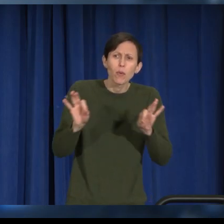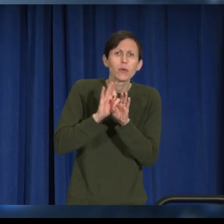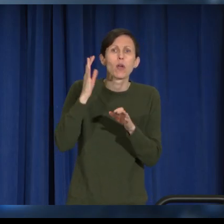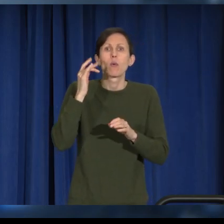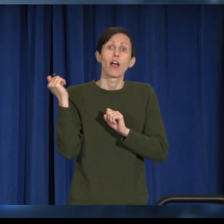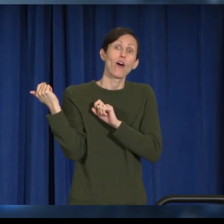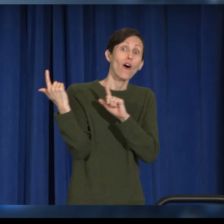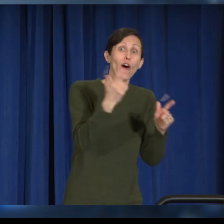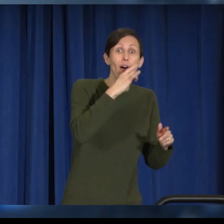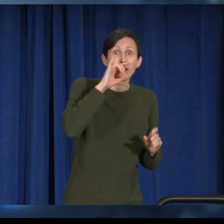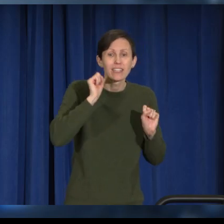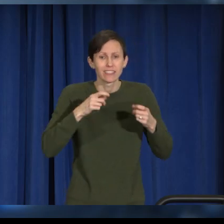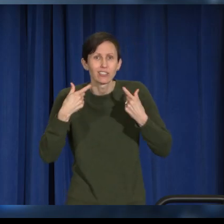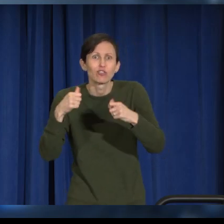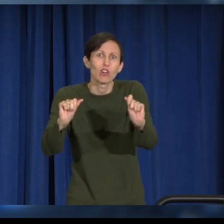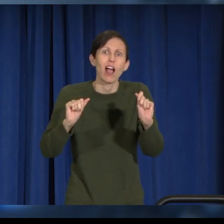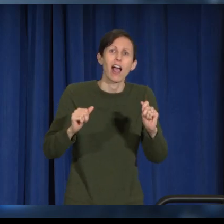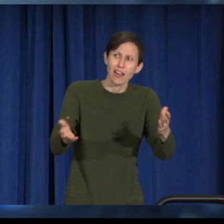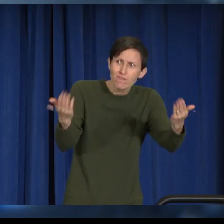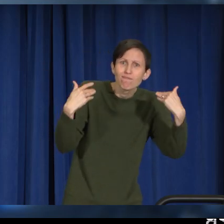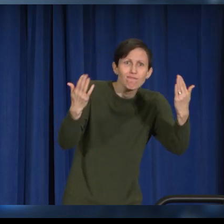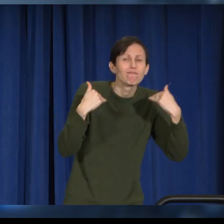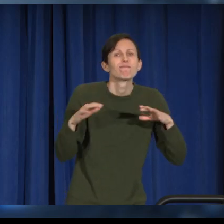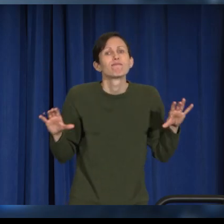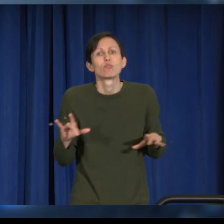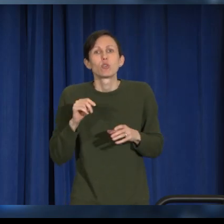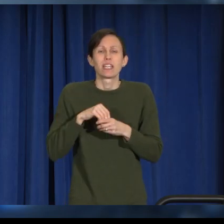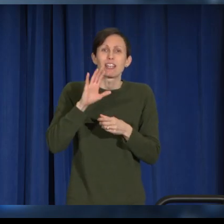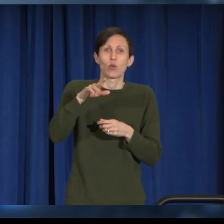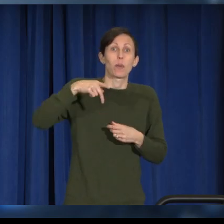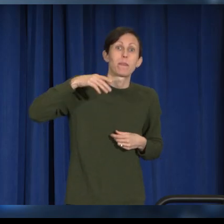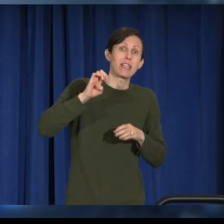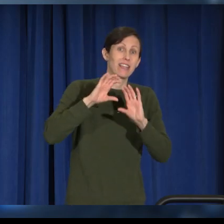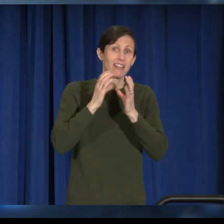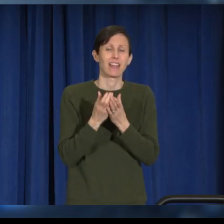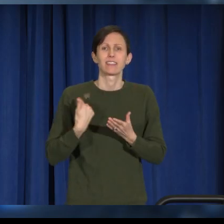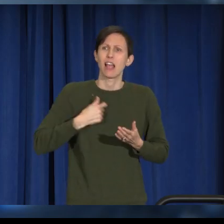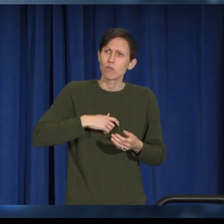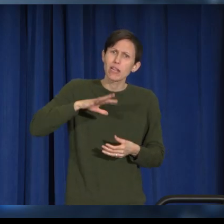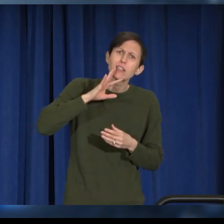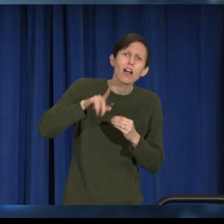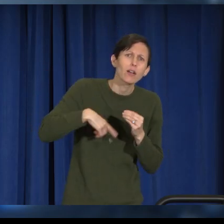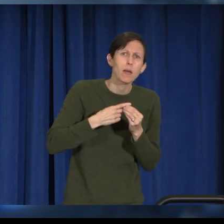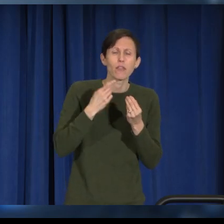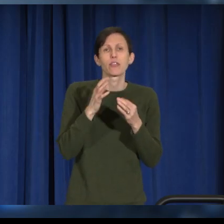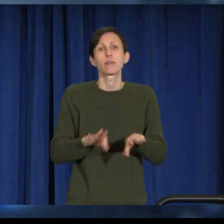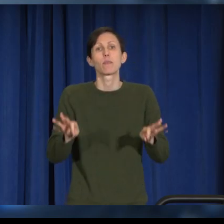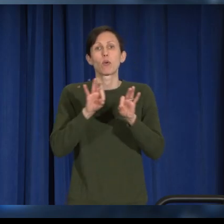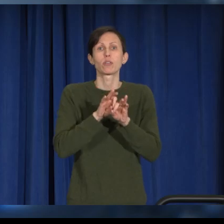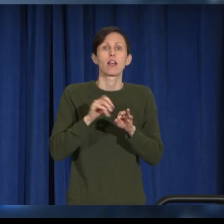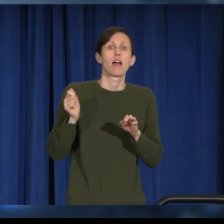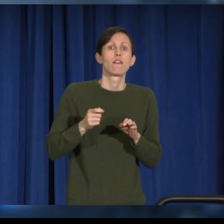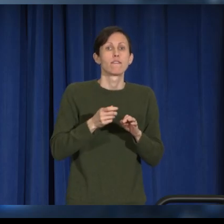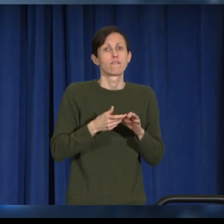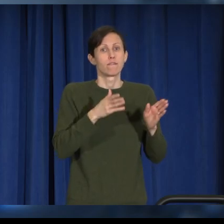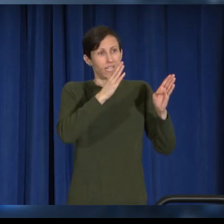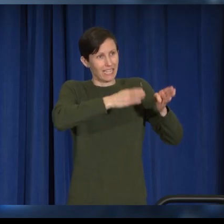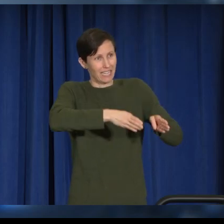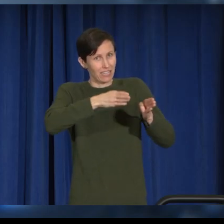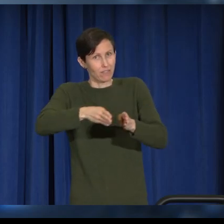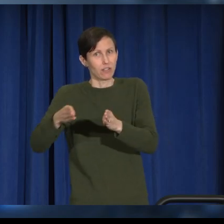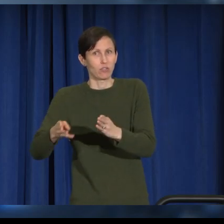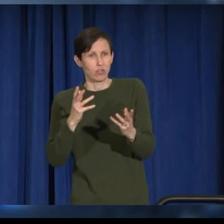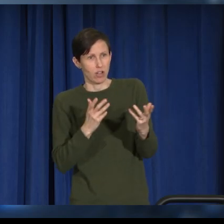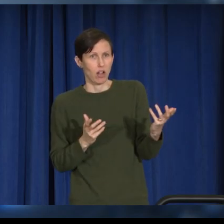kids are going to get to try this and do this within their physical education setting, and talked about the importance of individualized accommodation and giving